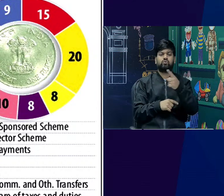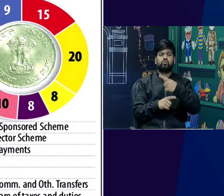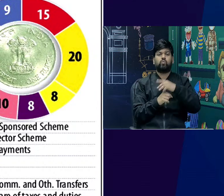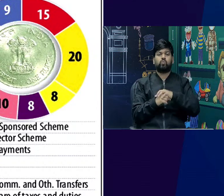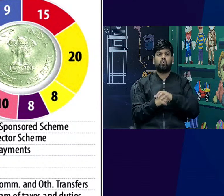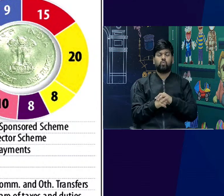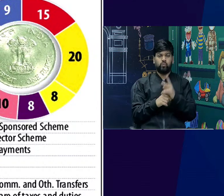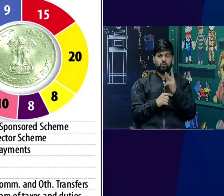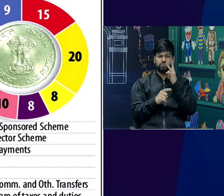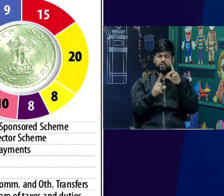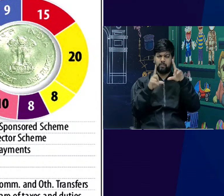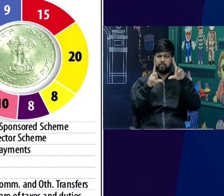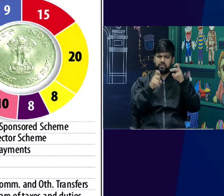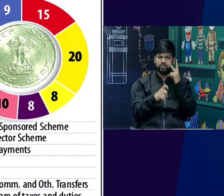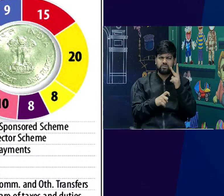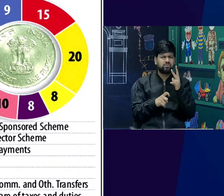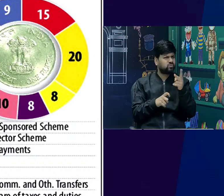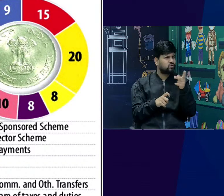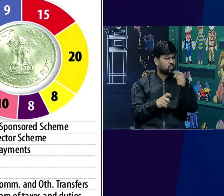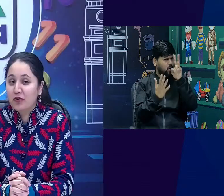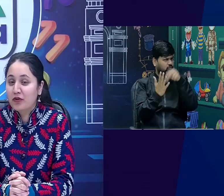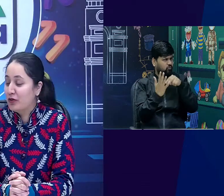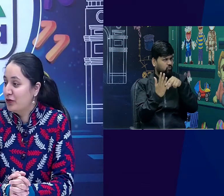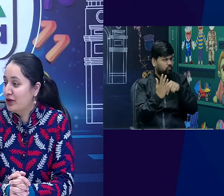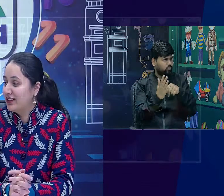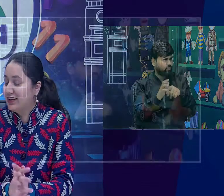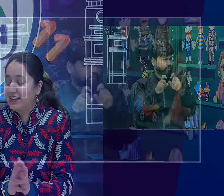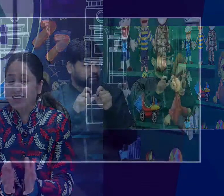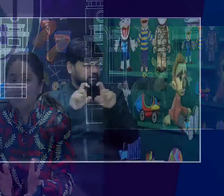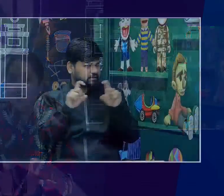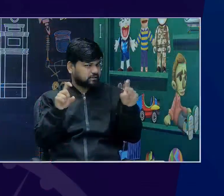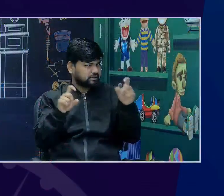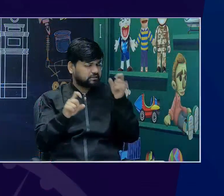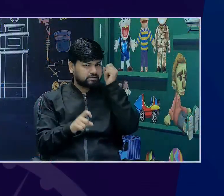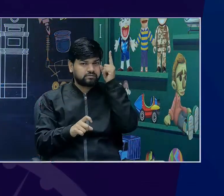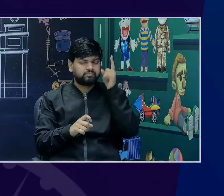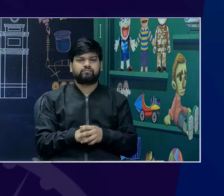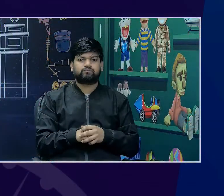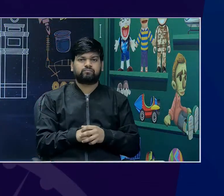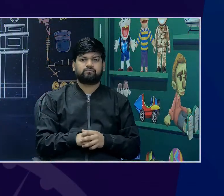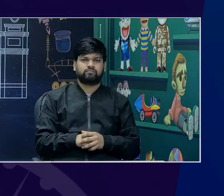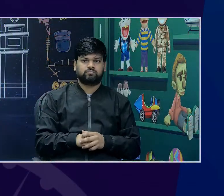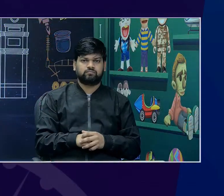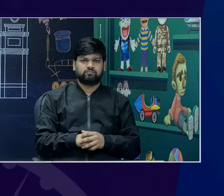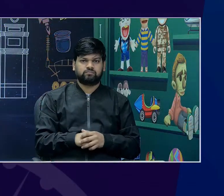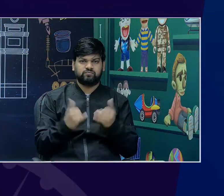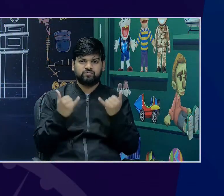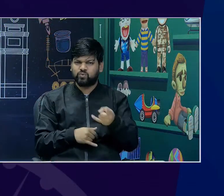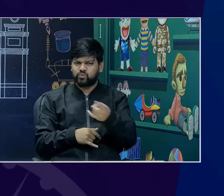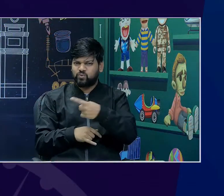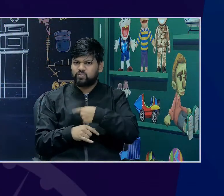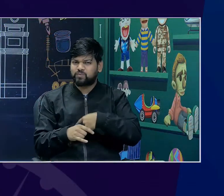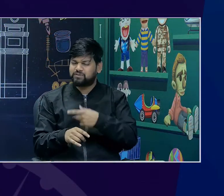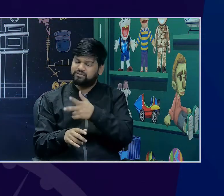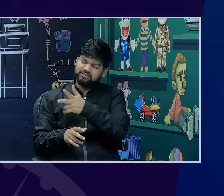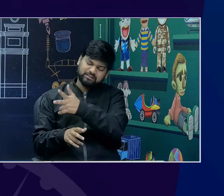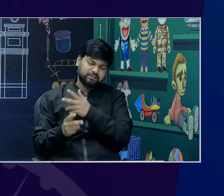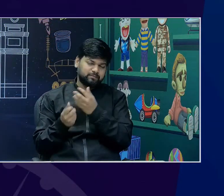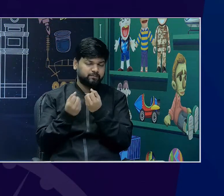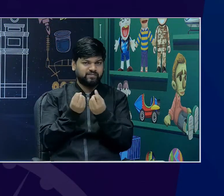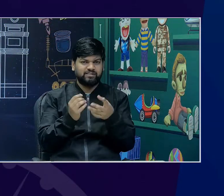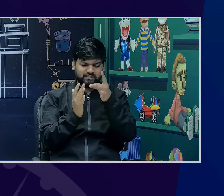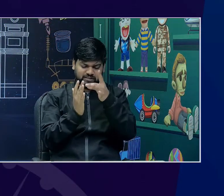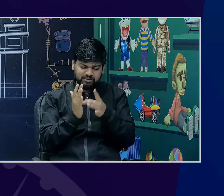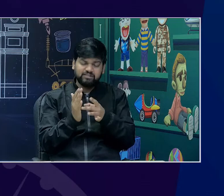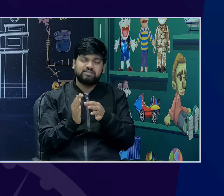clear. Of course, and it is pretty interesting to note the details that how money goes in, how it goes out, and where all it is